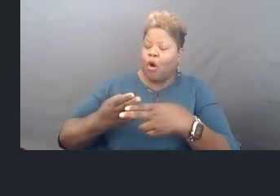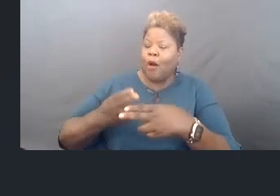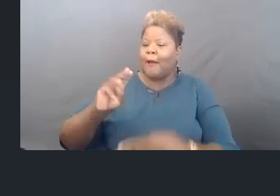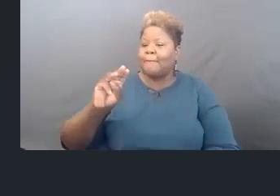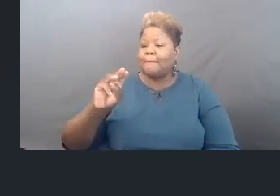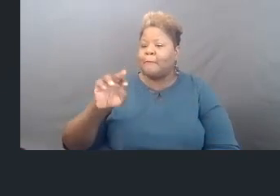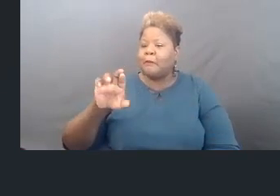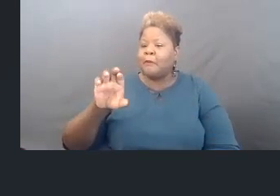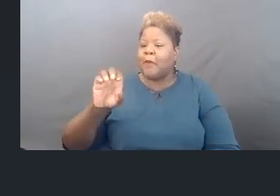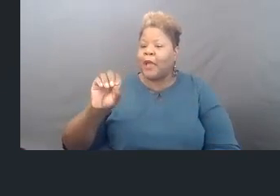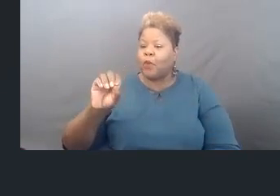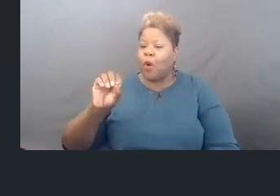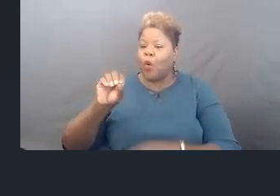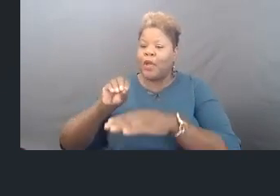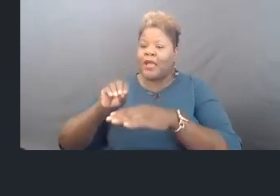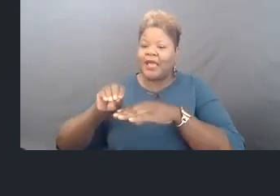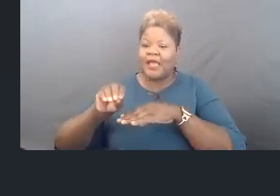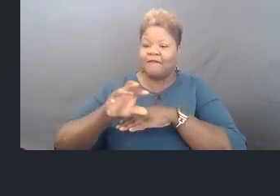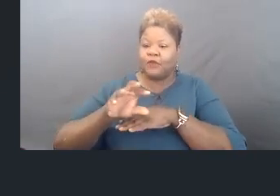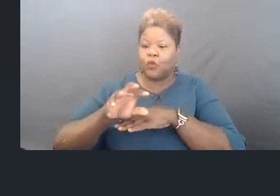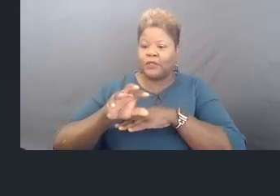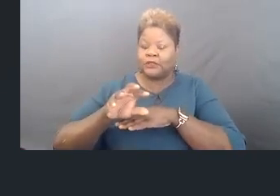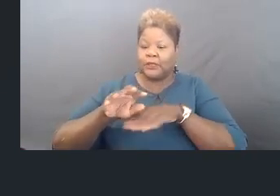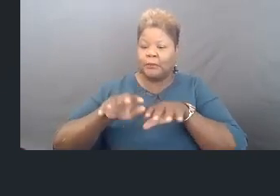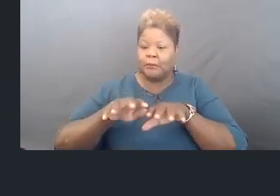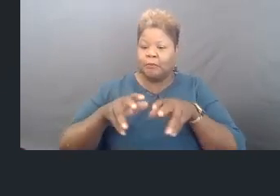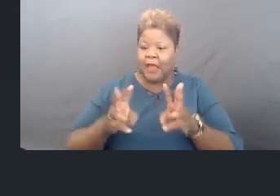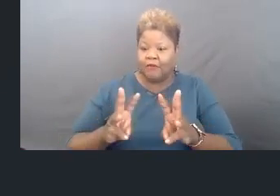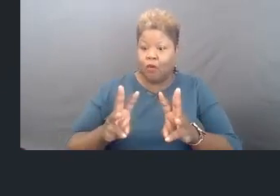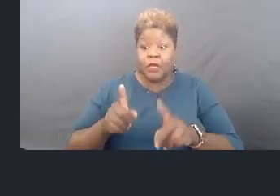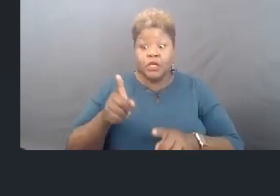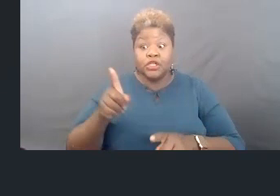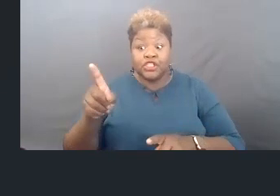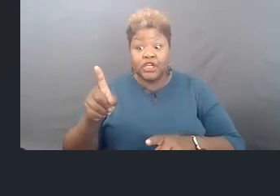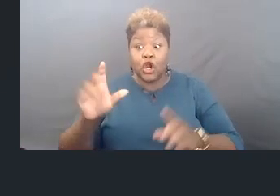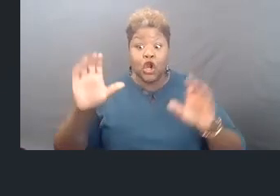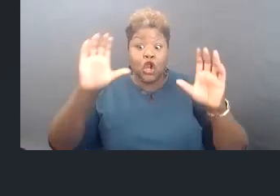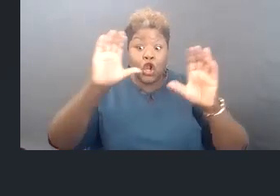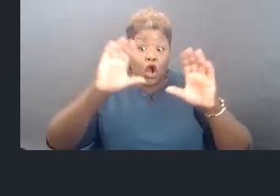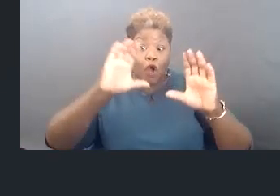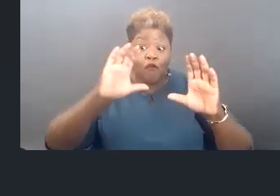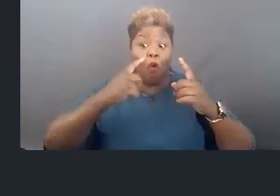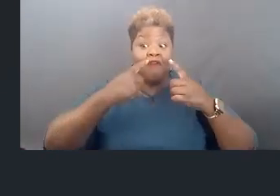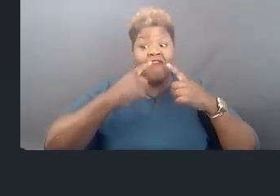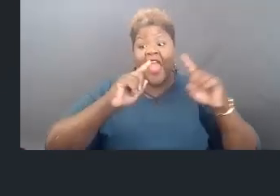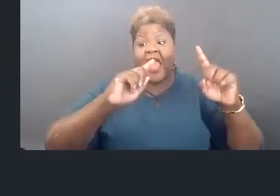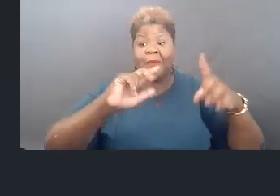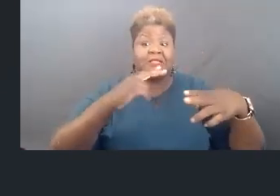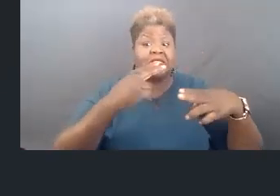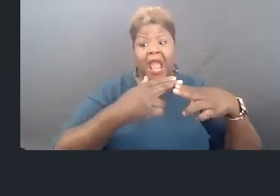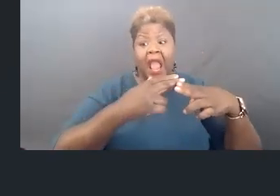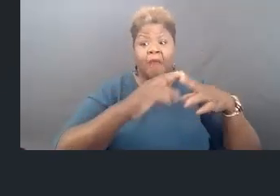micro-influencing platform. She wasn't going for large names or huge, people with large